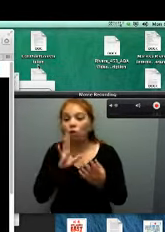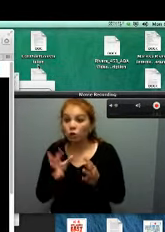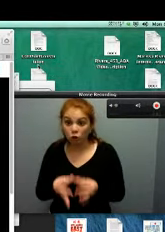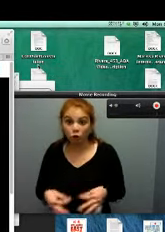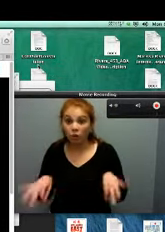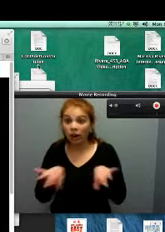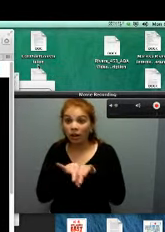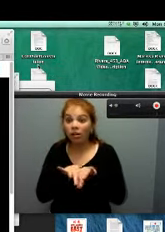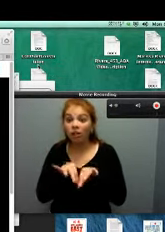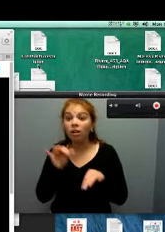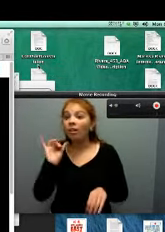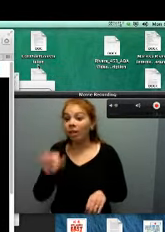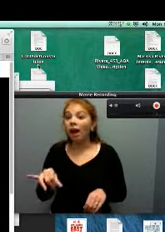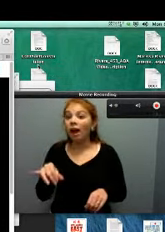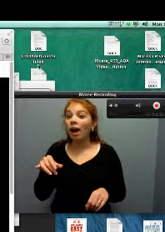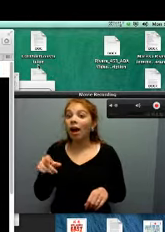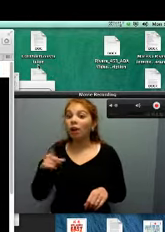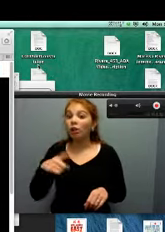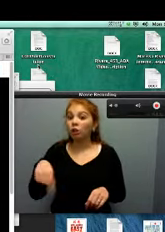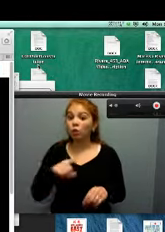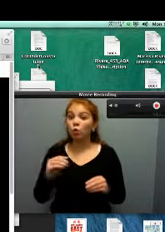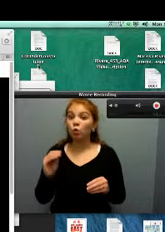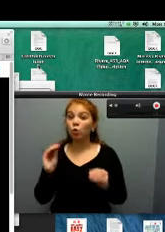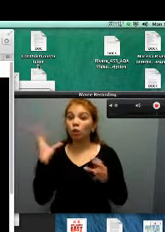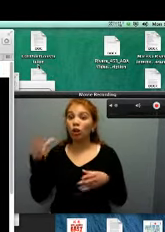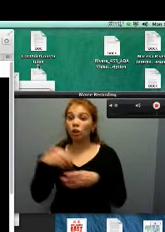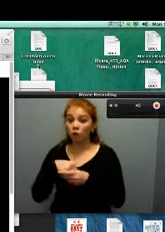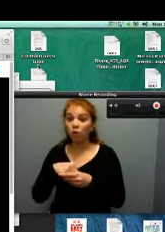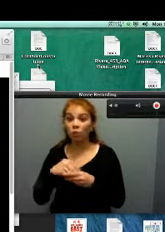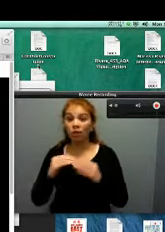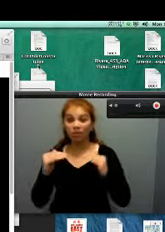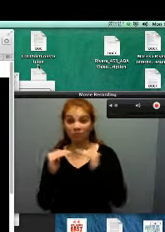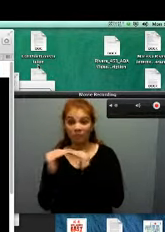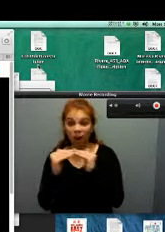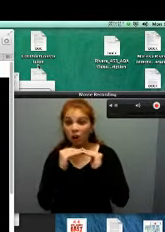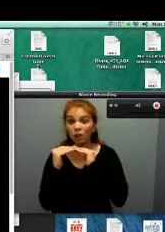that you include fairness in this process.